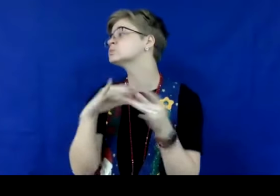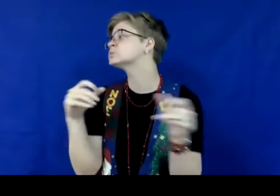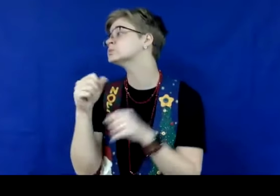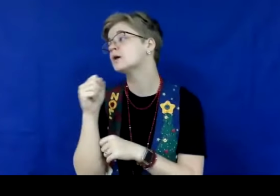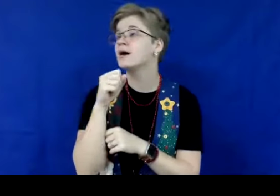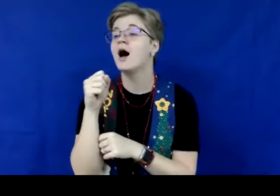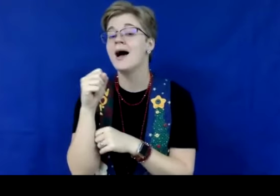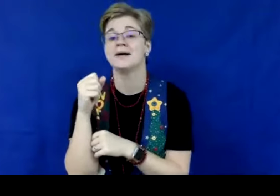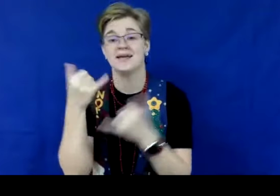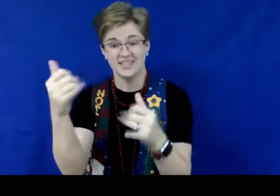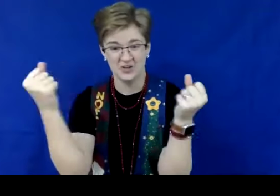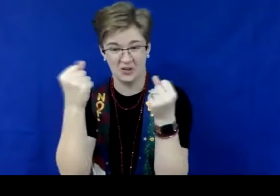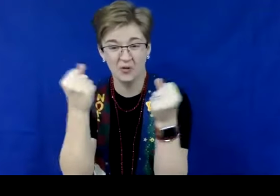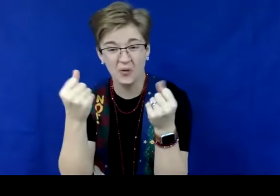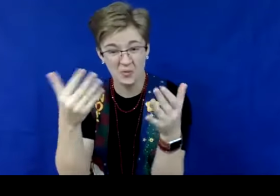colder.